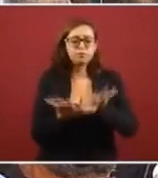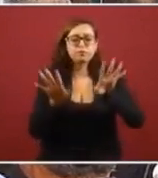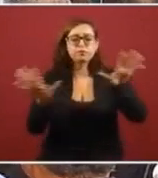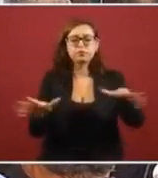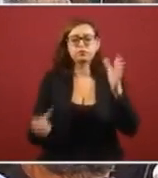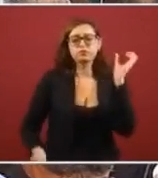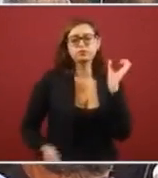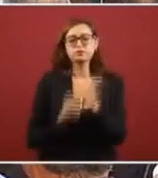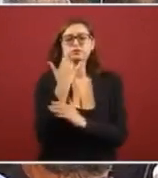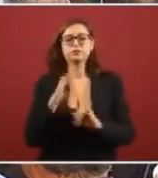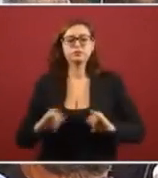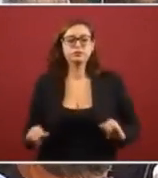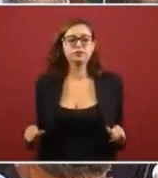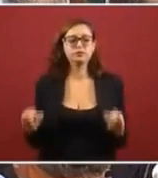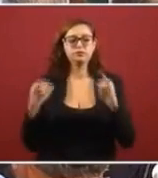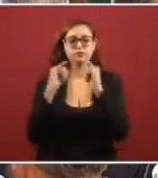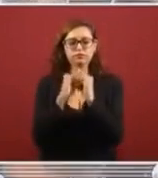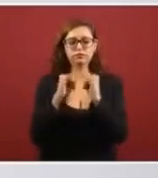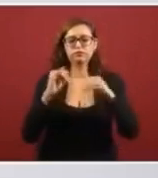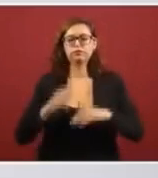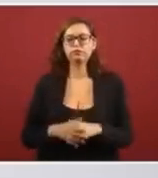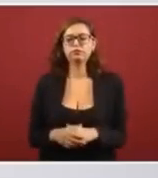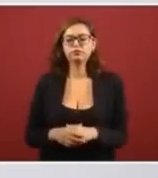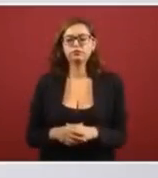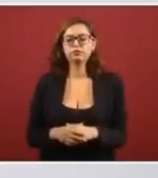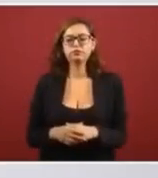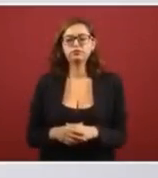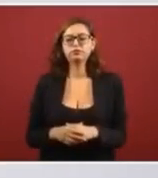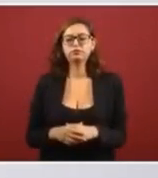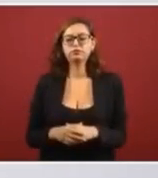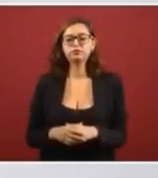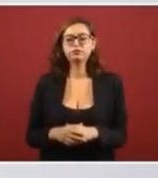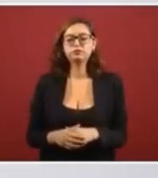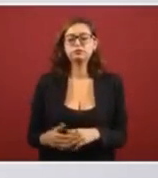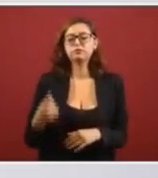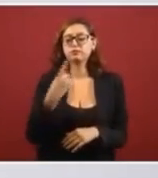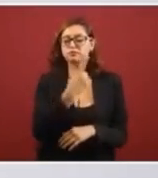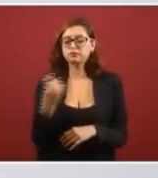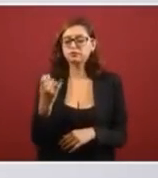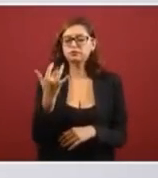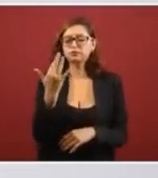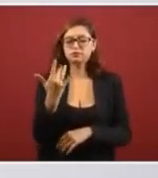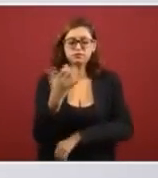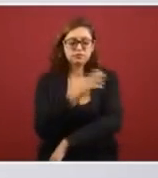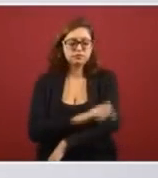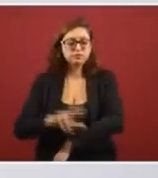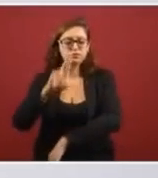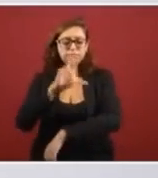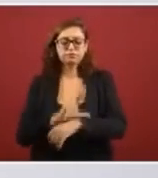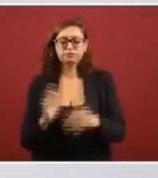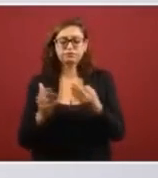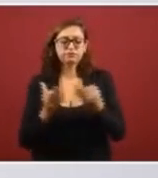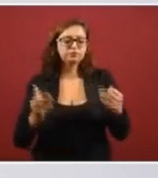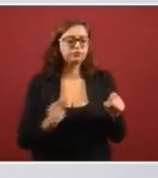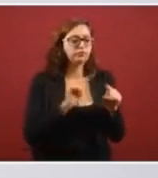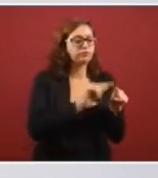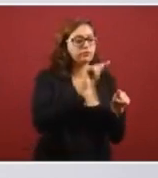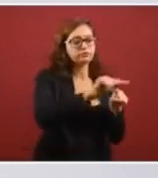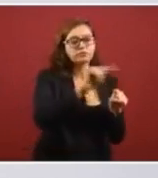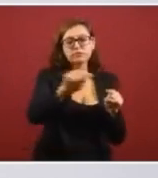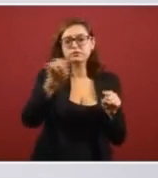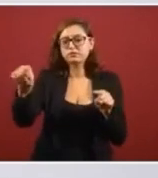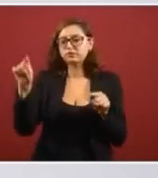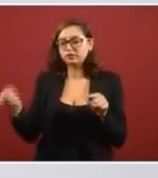of this new institution which acts in a hundred and fifty coordination of